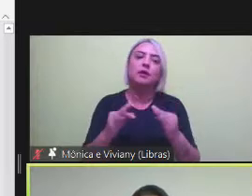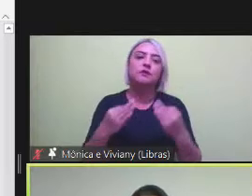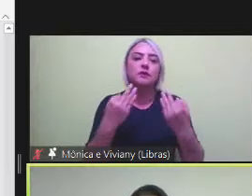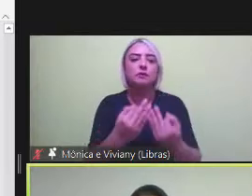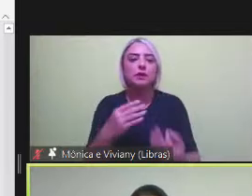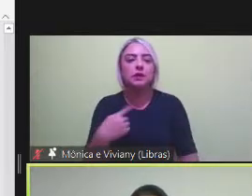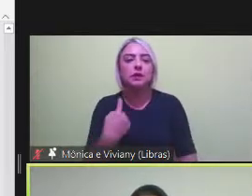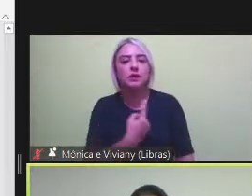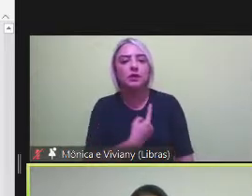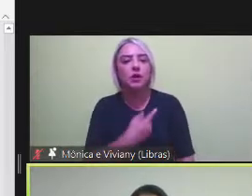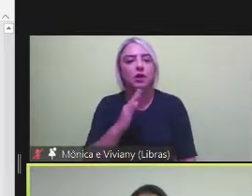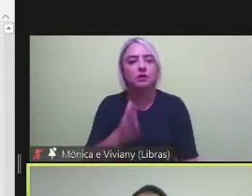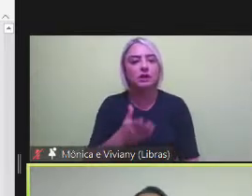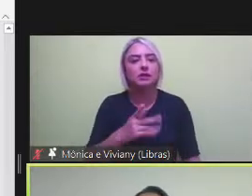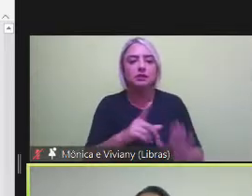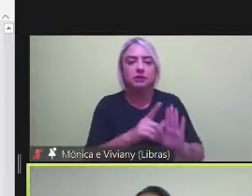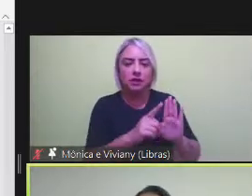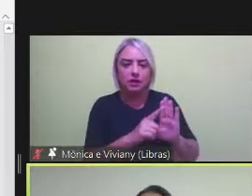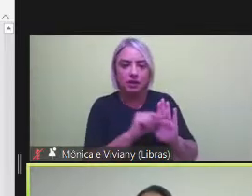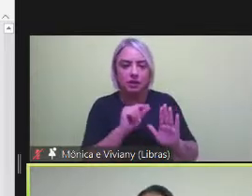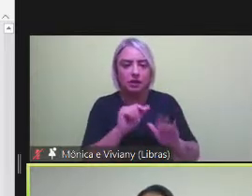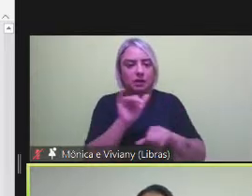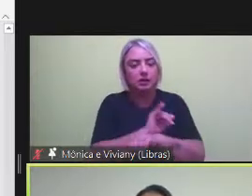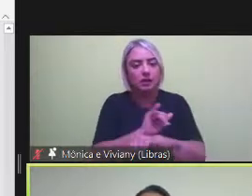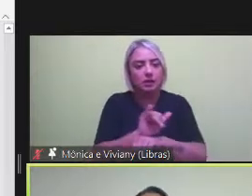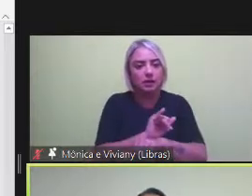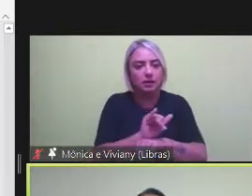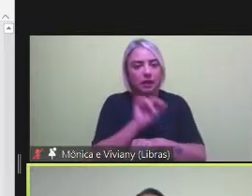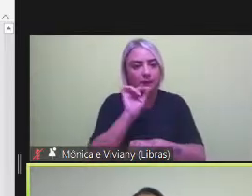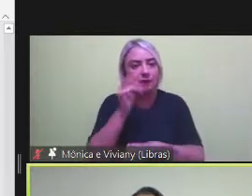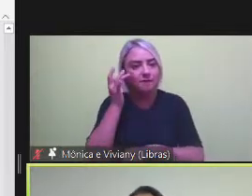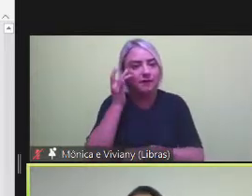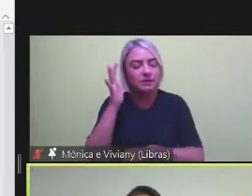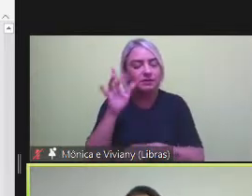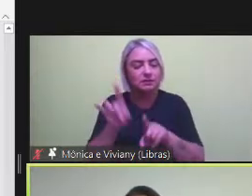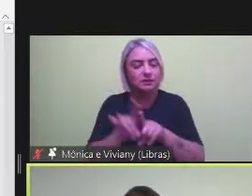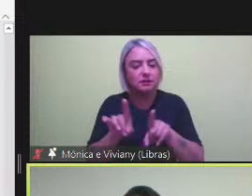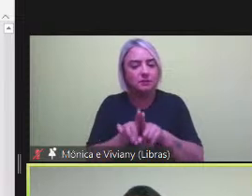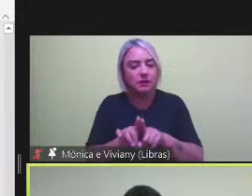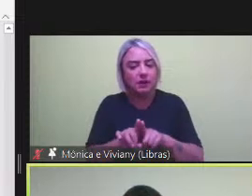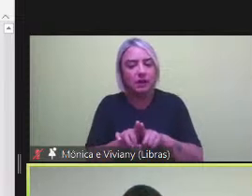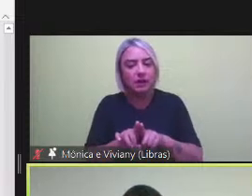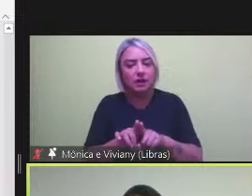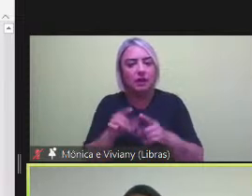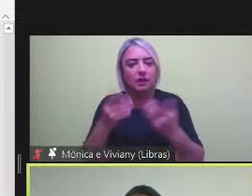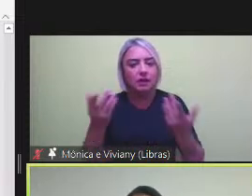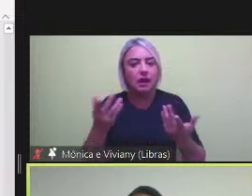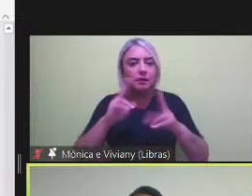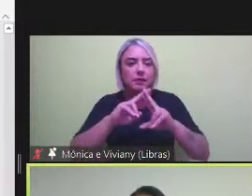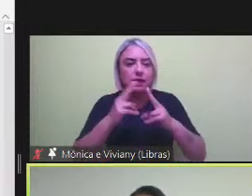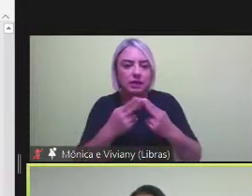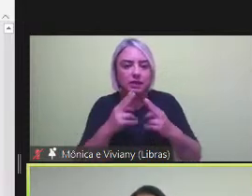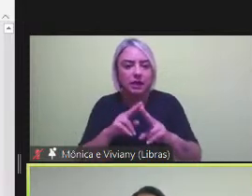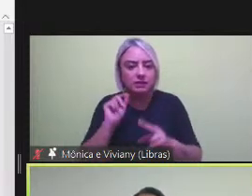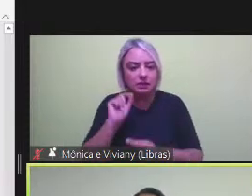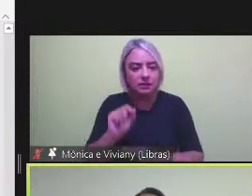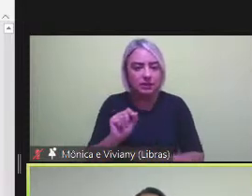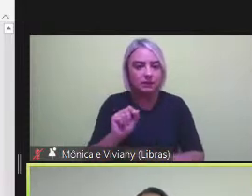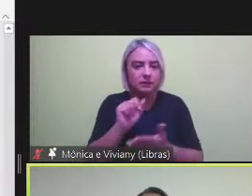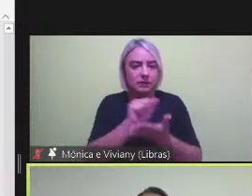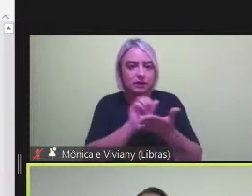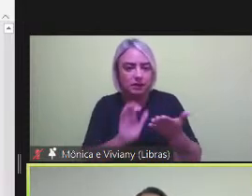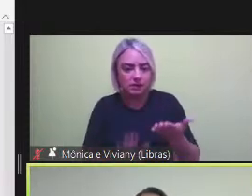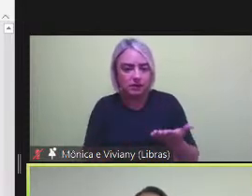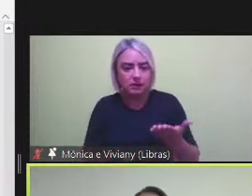the family, and we leave it registered within this booklet caderno to make it possible to